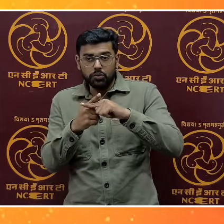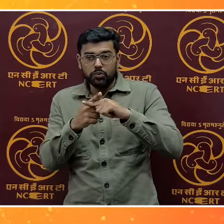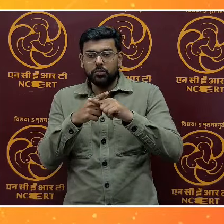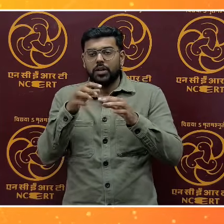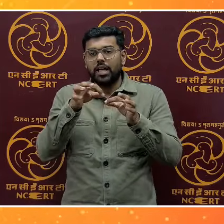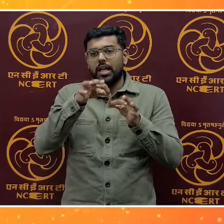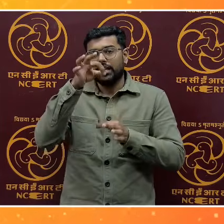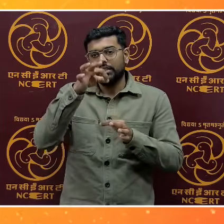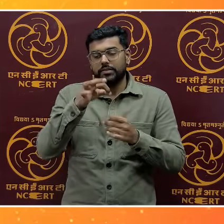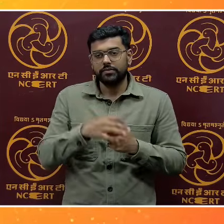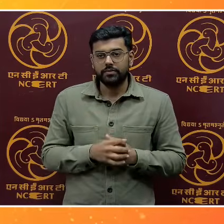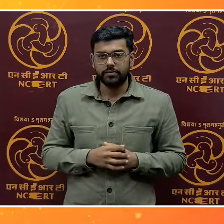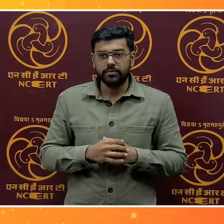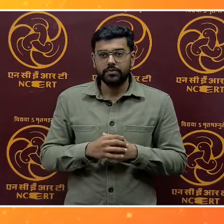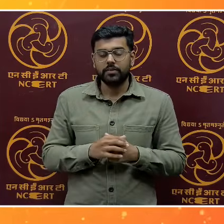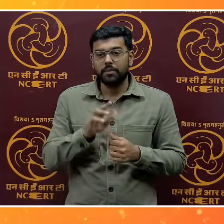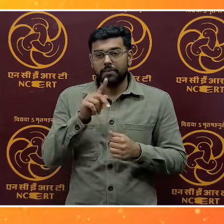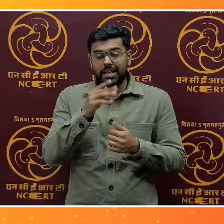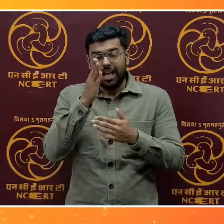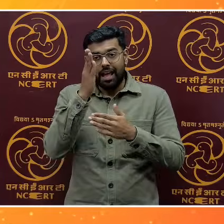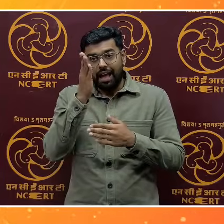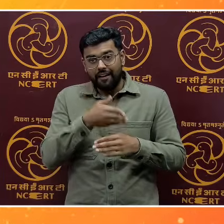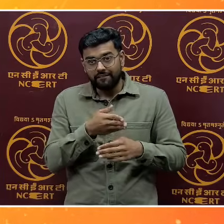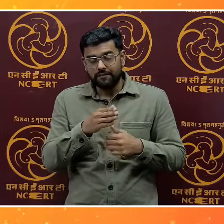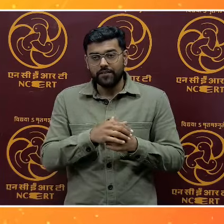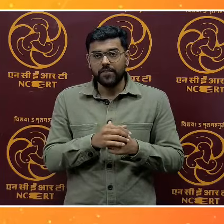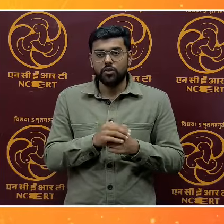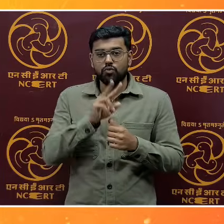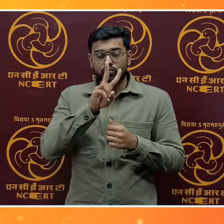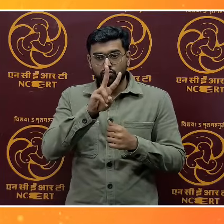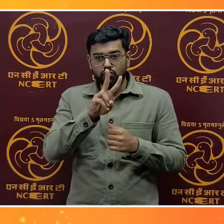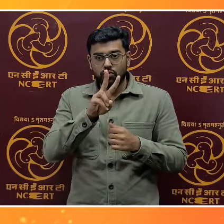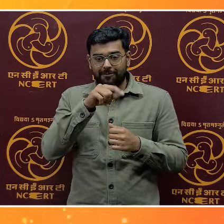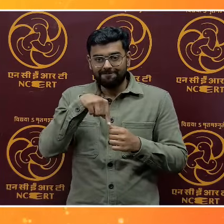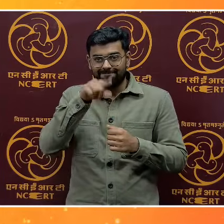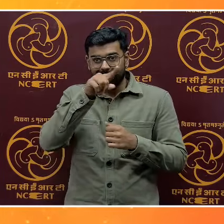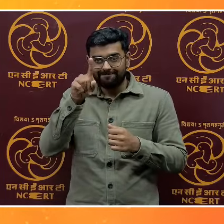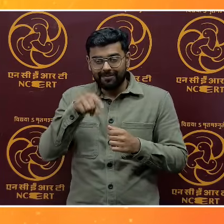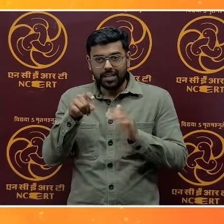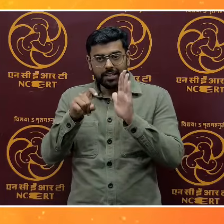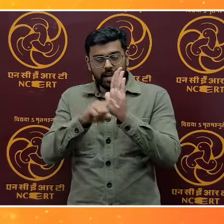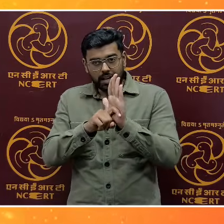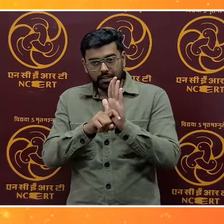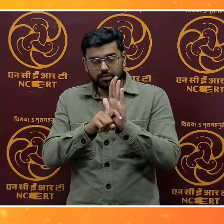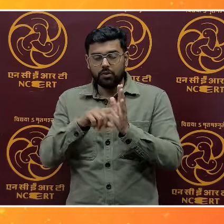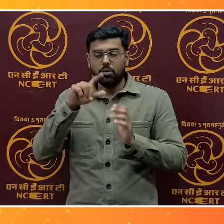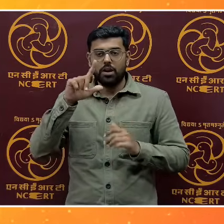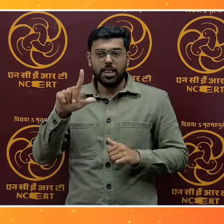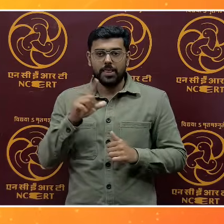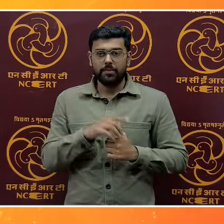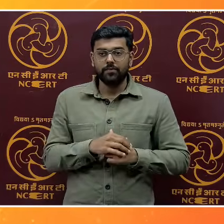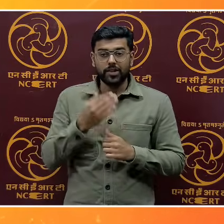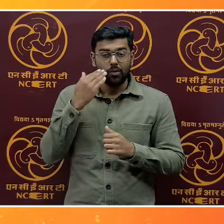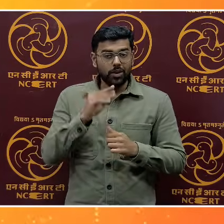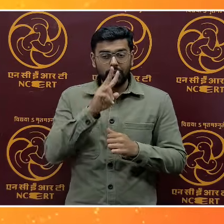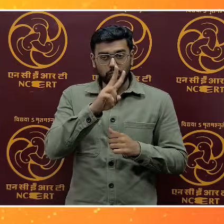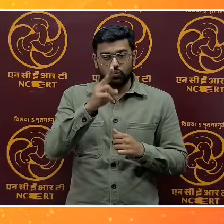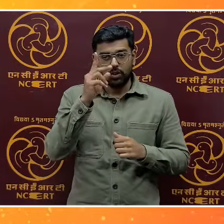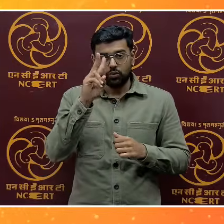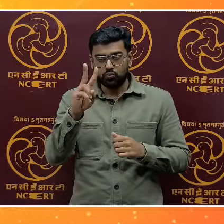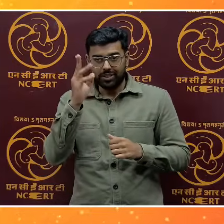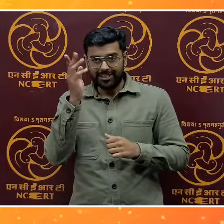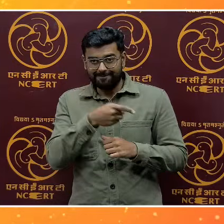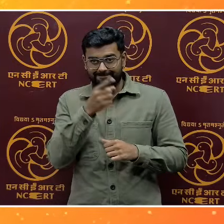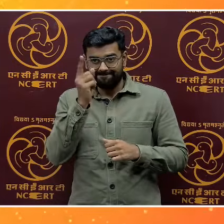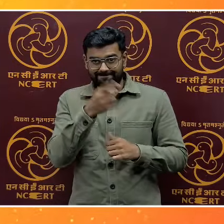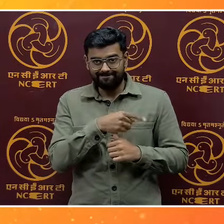That is equal to half of 2 pi r into L. When 2 gets cancelled with 2 here, we